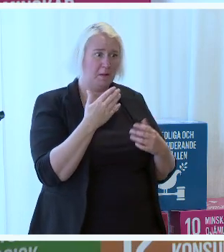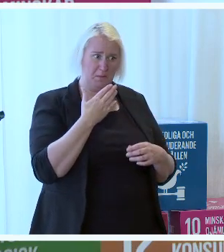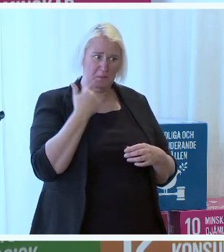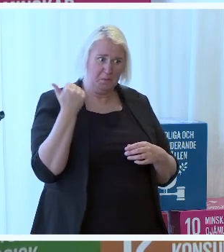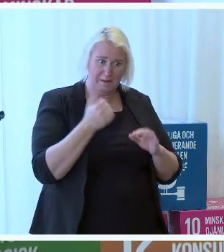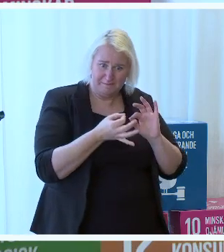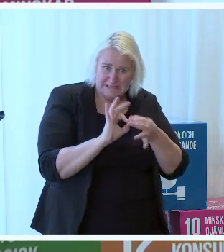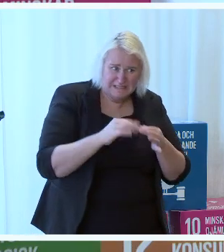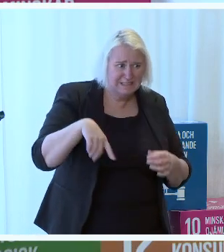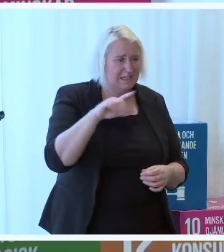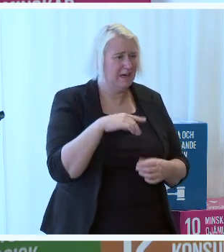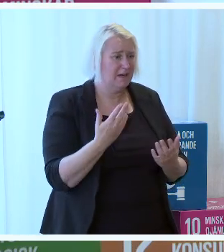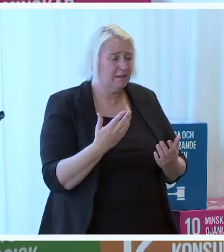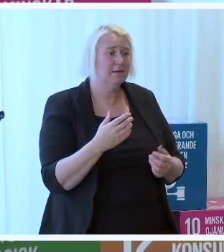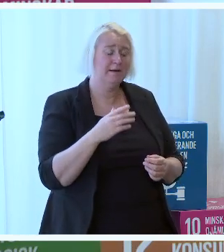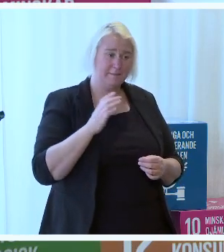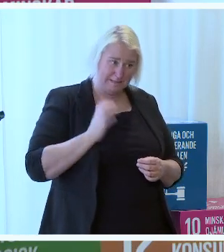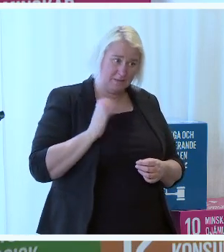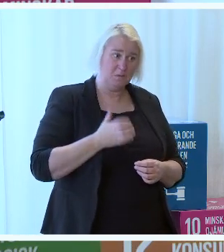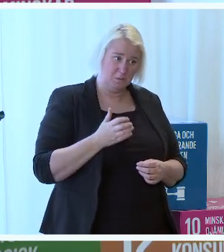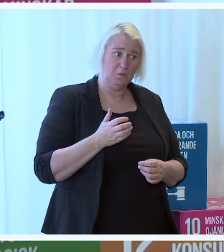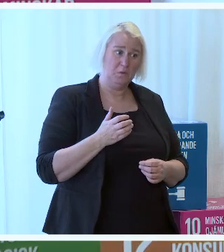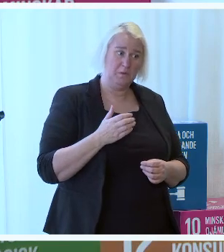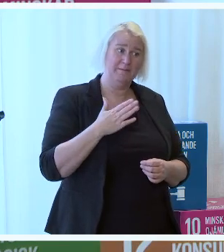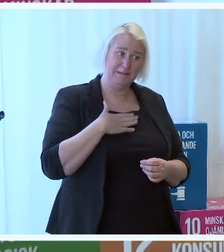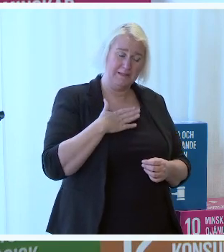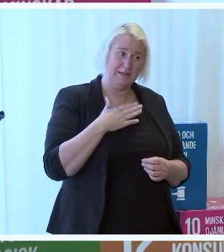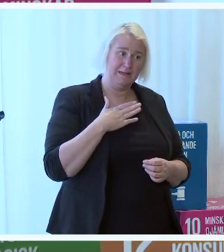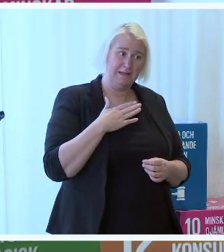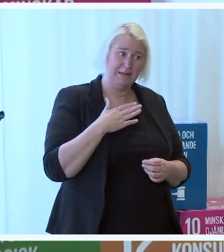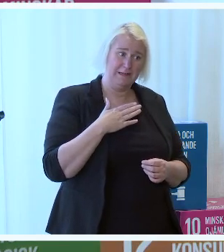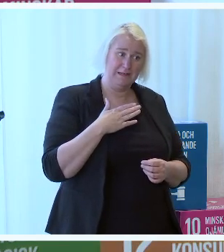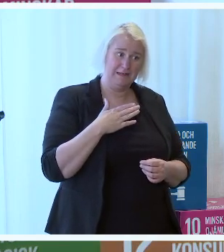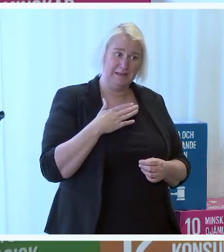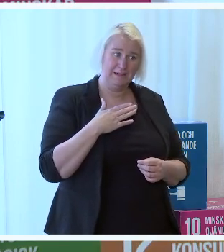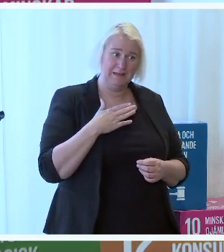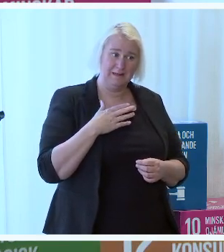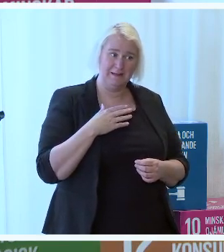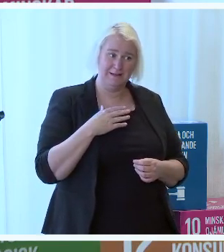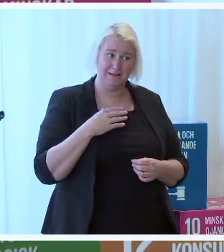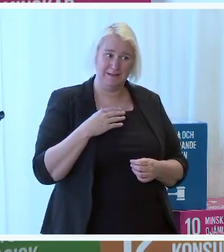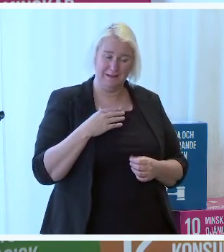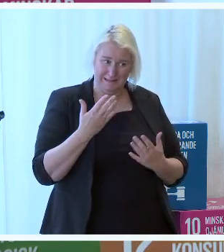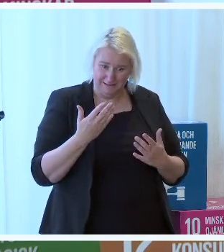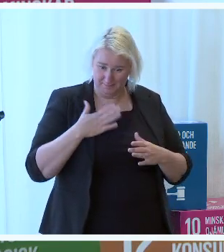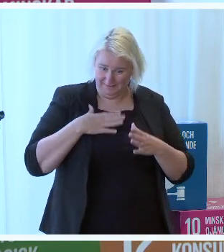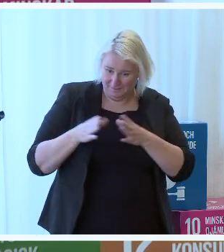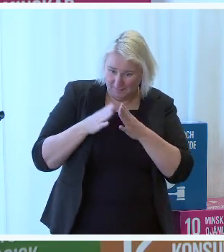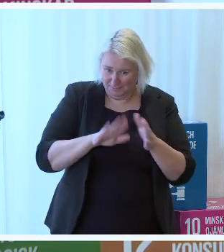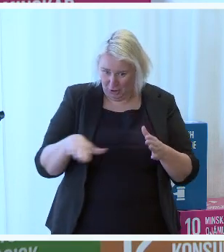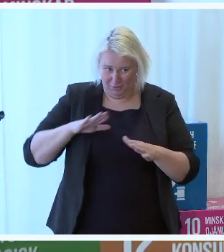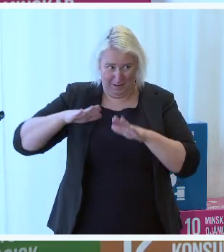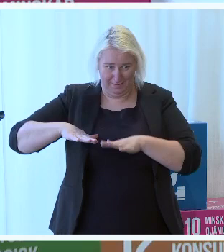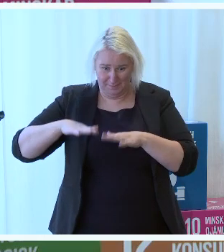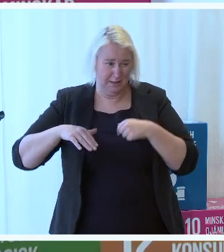to walk because we need to come away from the chores at home, the children, the family, and this is our